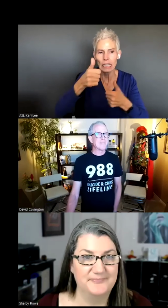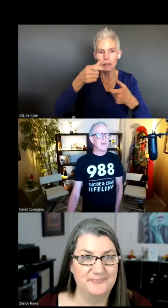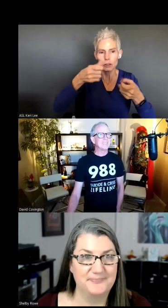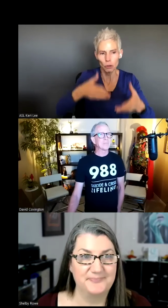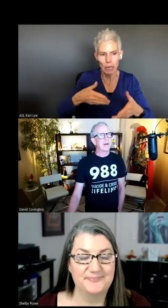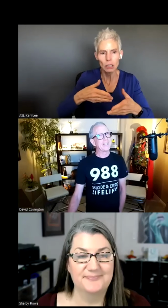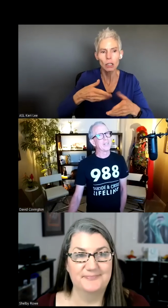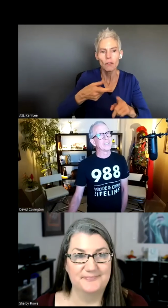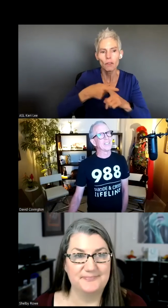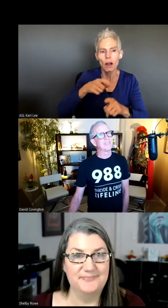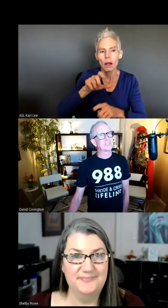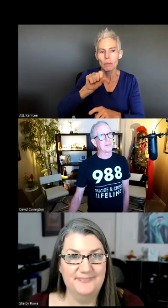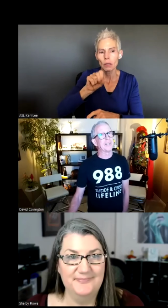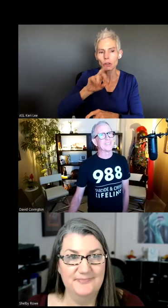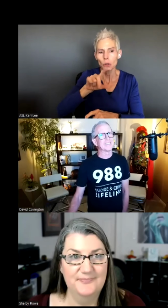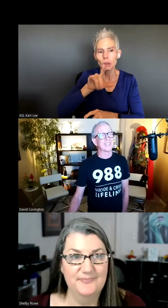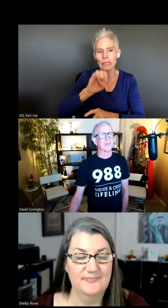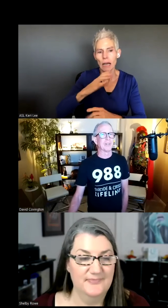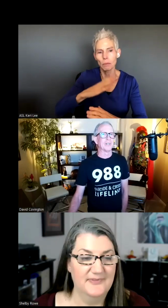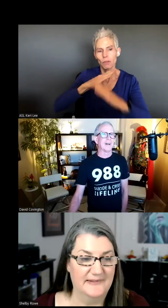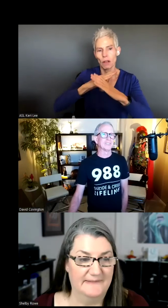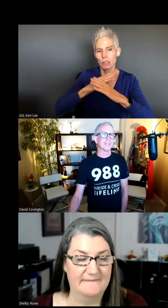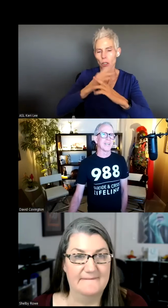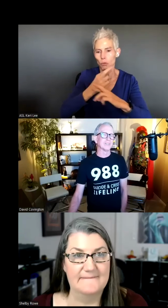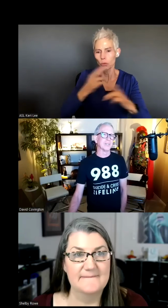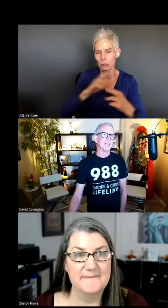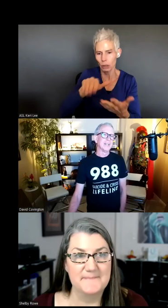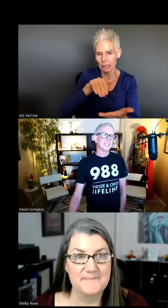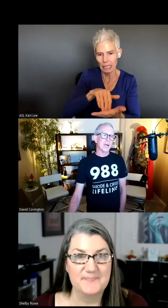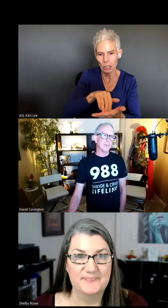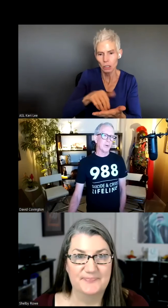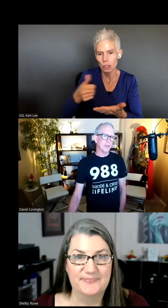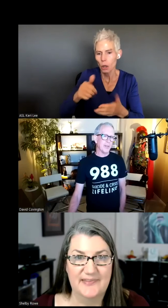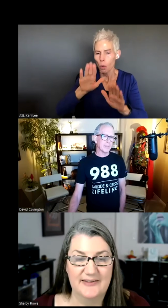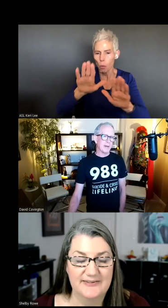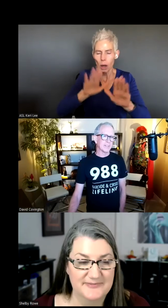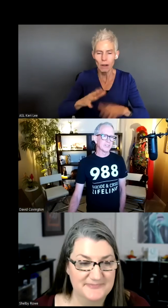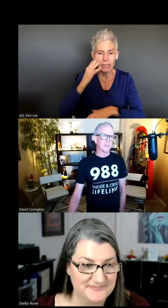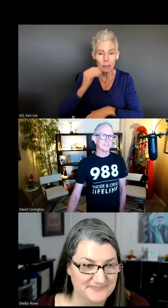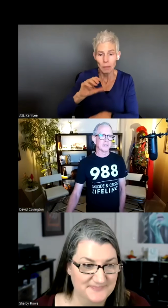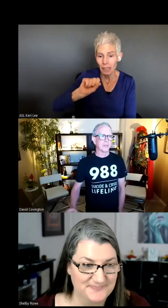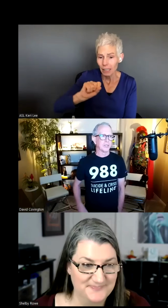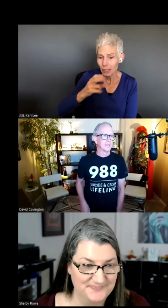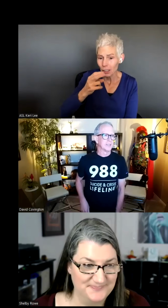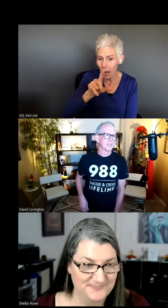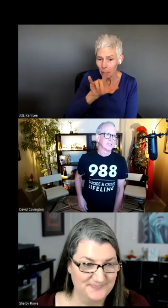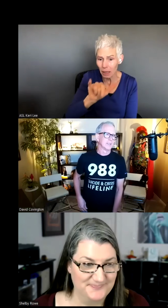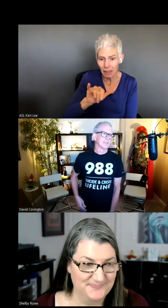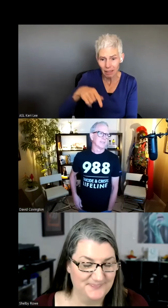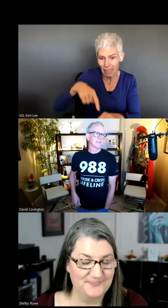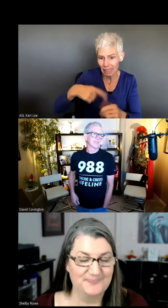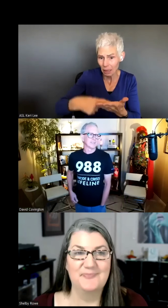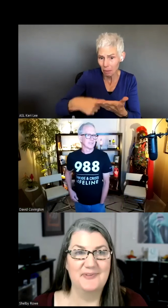an amazing pioneer in lived experience with her advisory council. Shelby, what do you think about this debate so far?